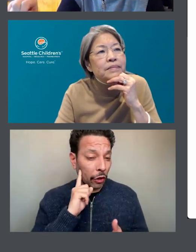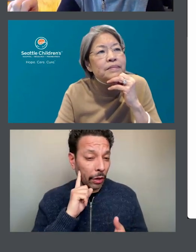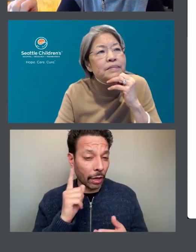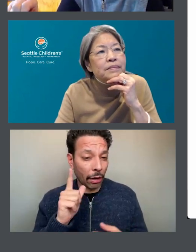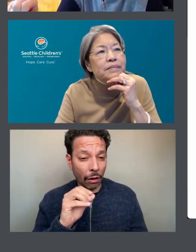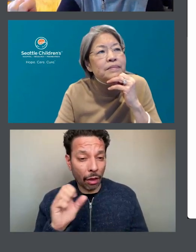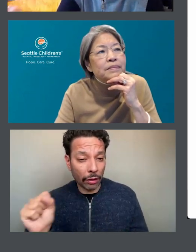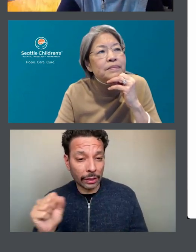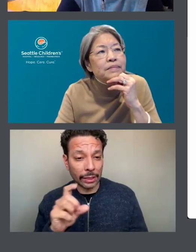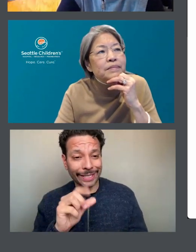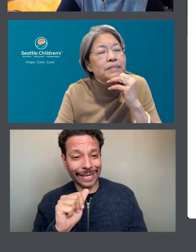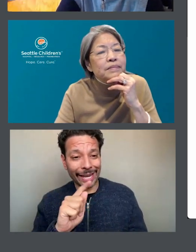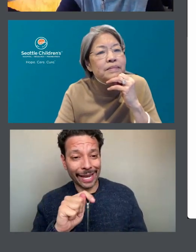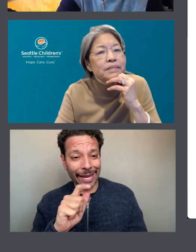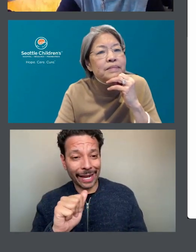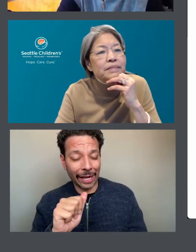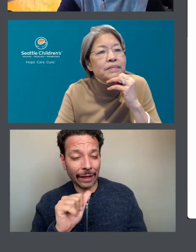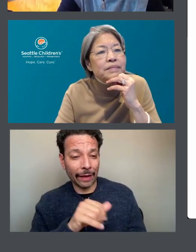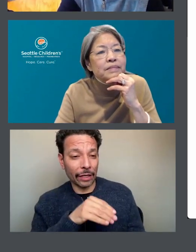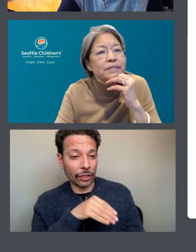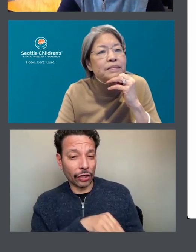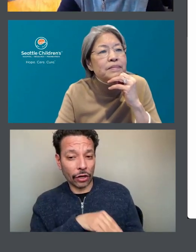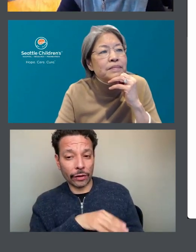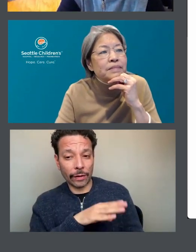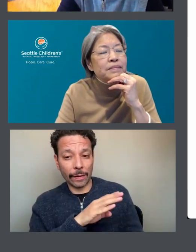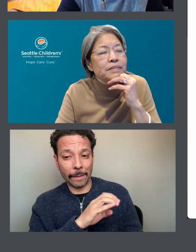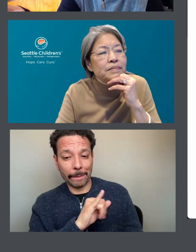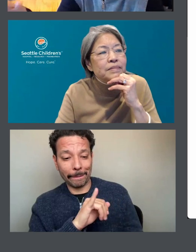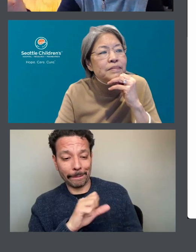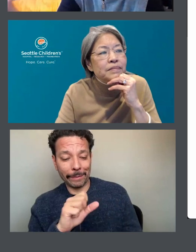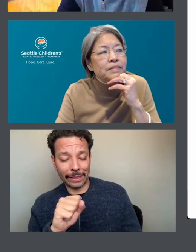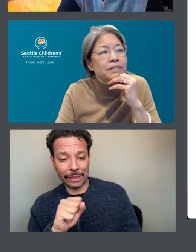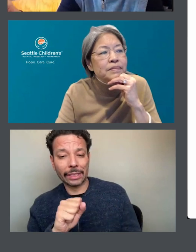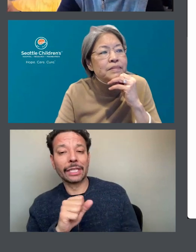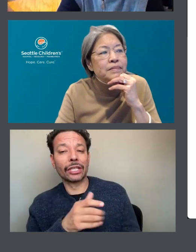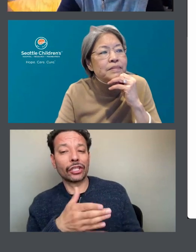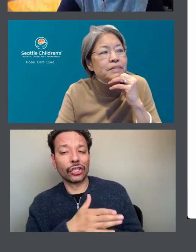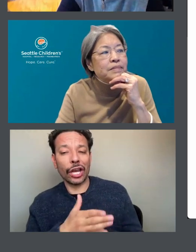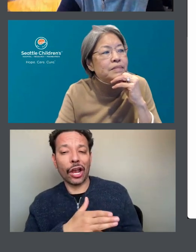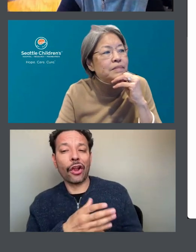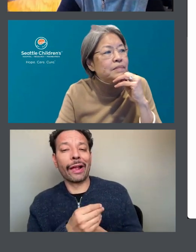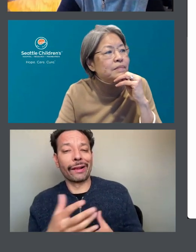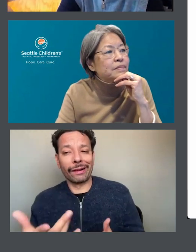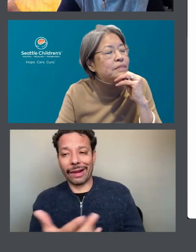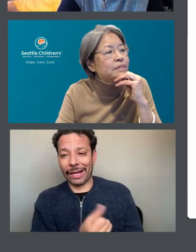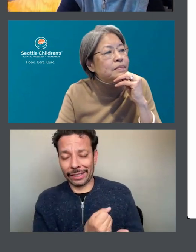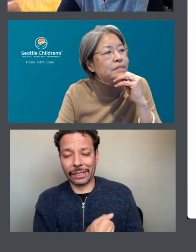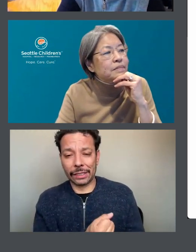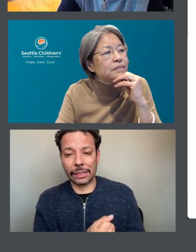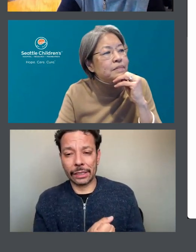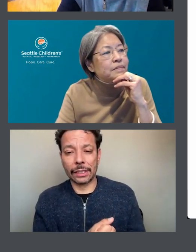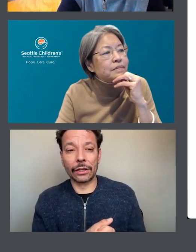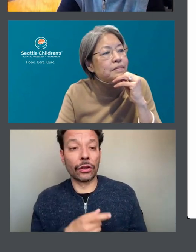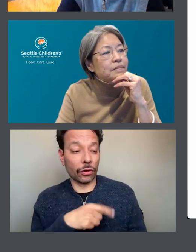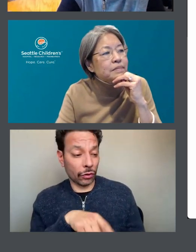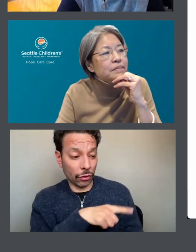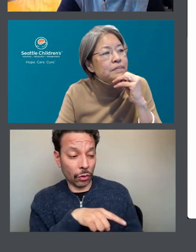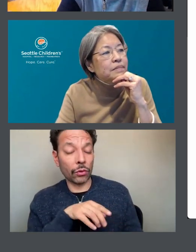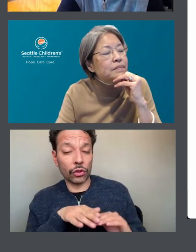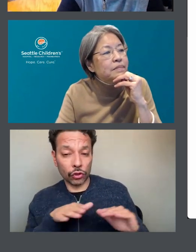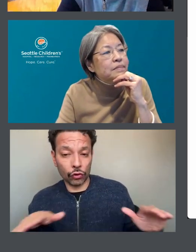that Dr. Bess shared and collected. Those children,